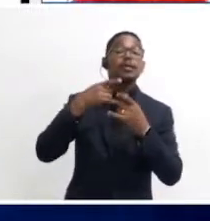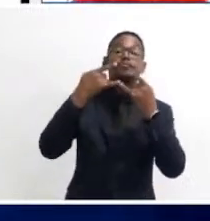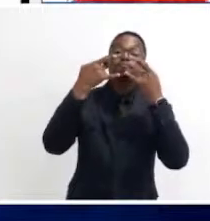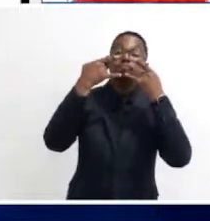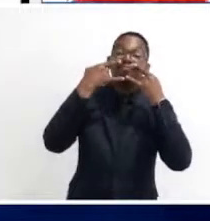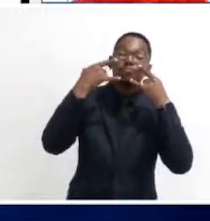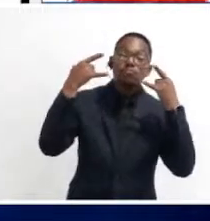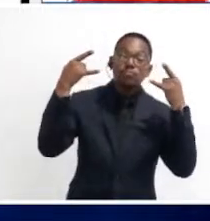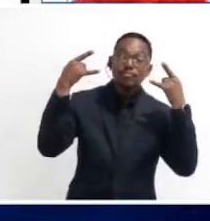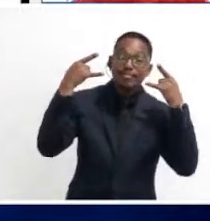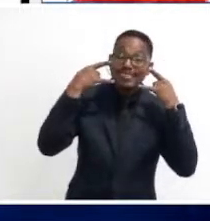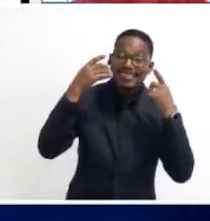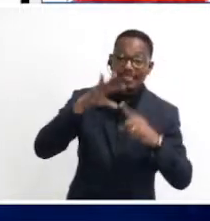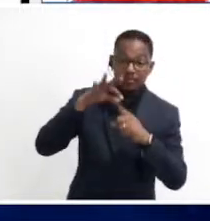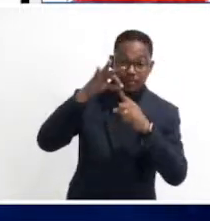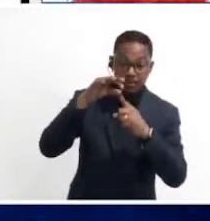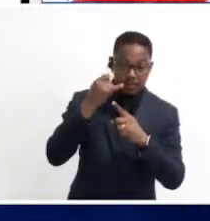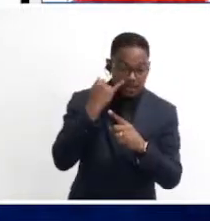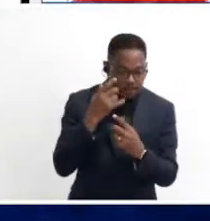wafer.